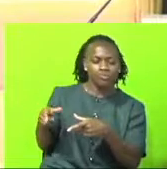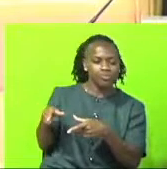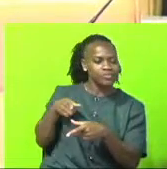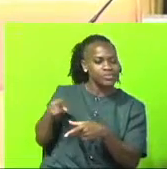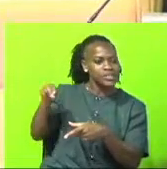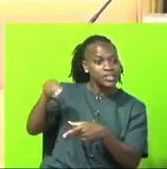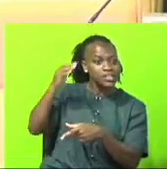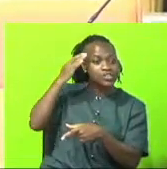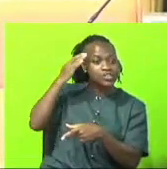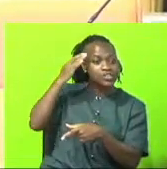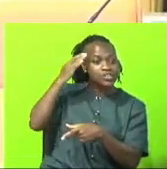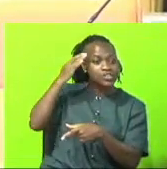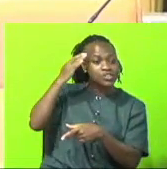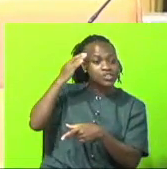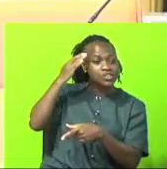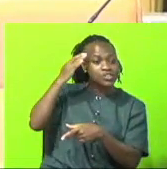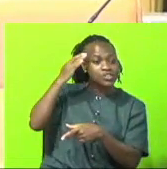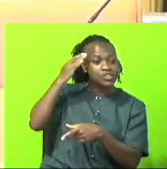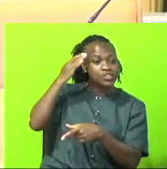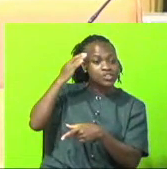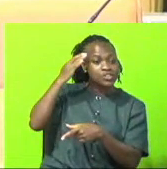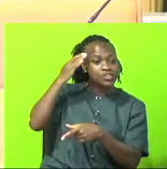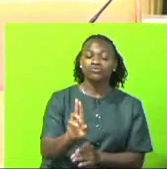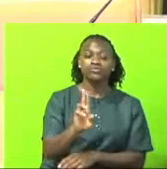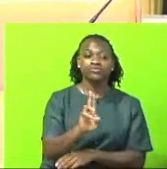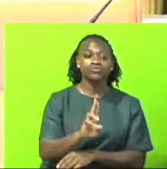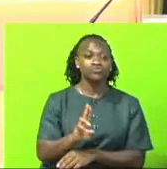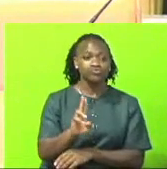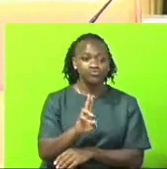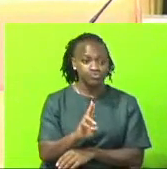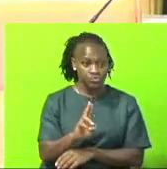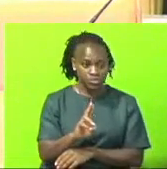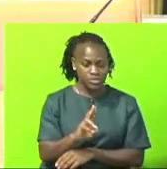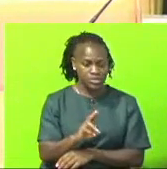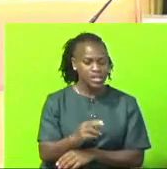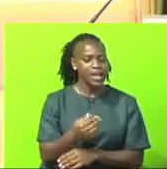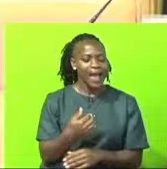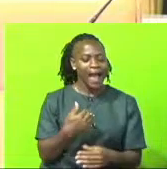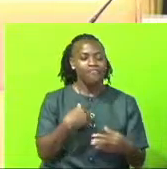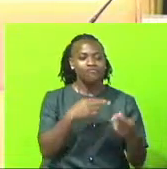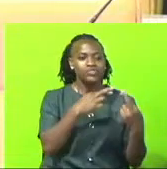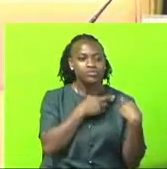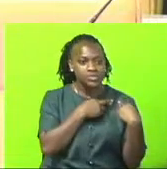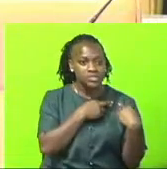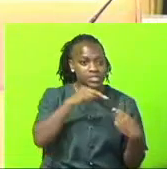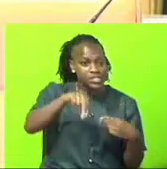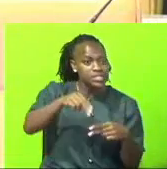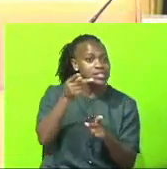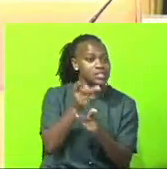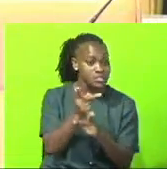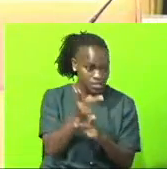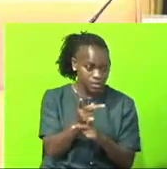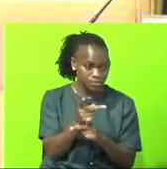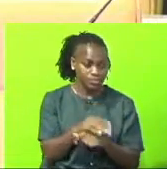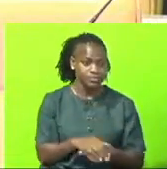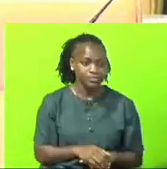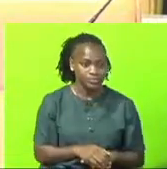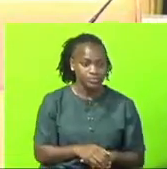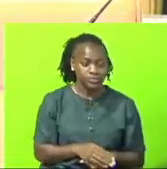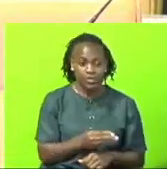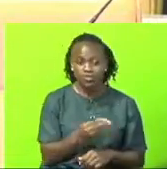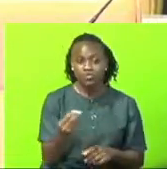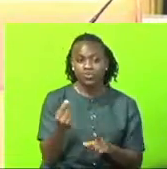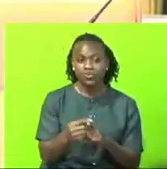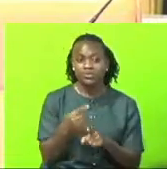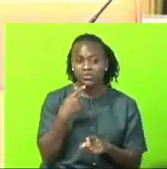the enforcement of the Constitution, is our above duties that we must uphold. Mr. Speaker, with these words, I